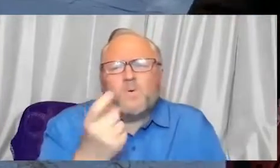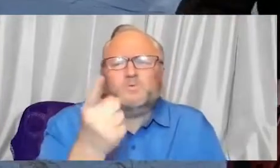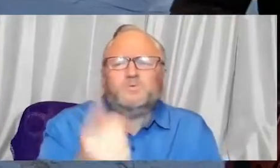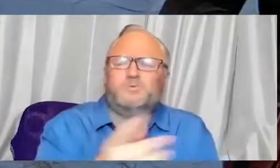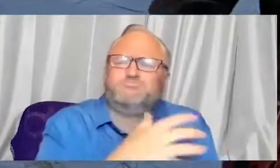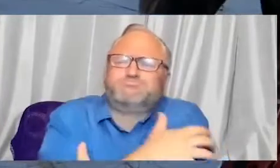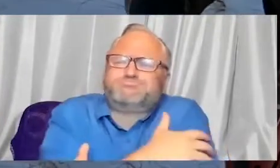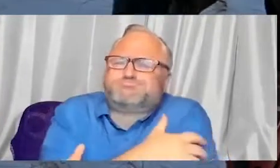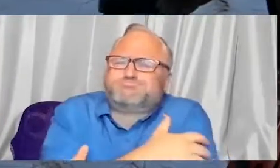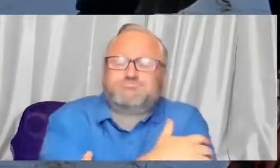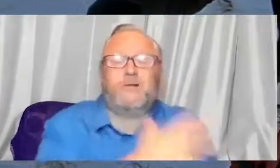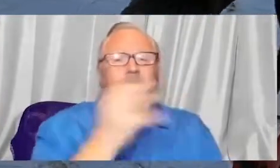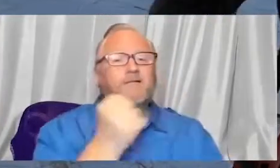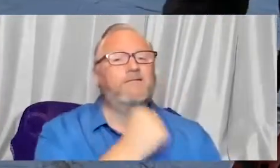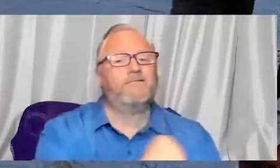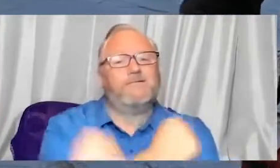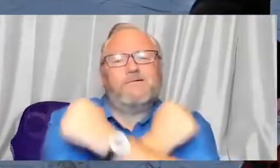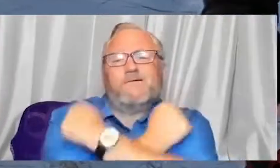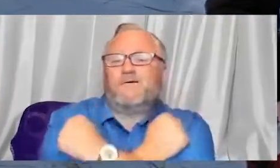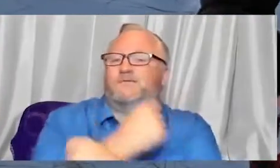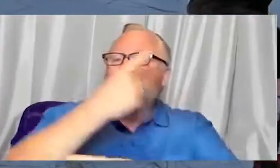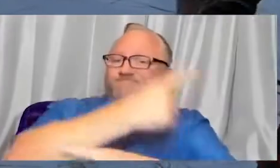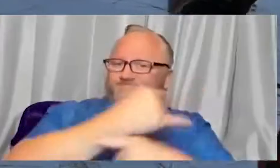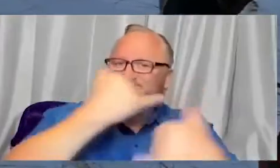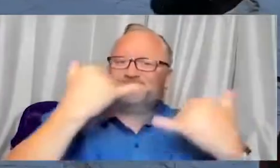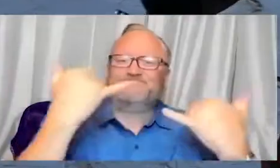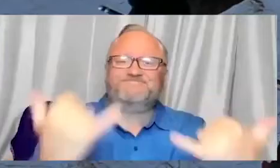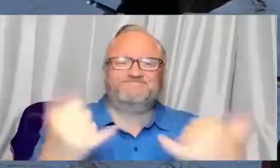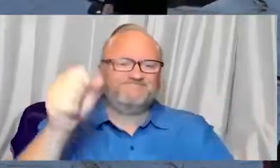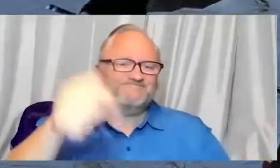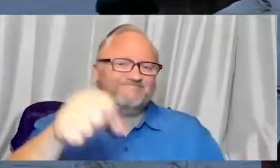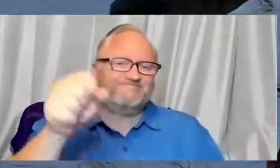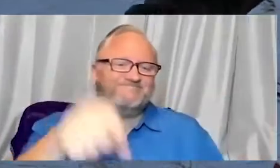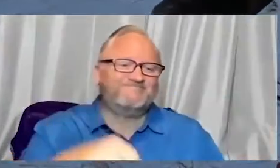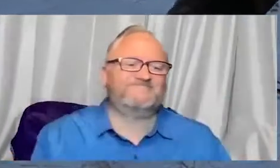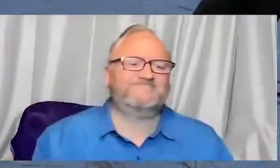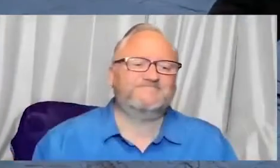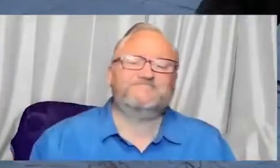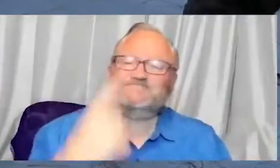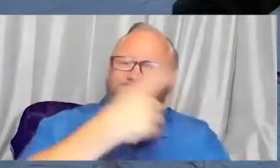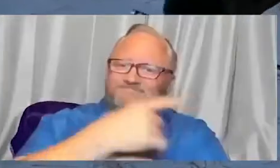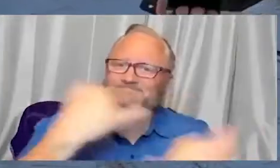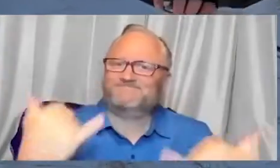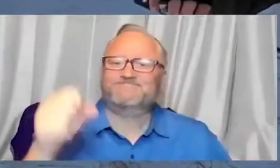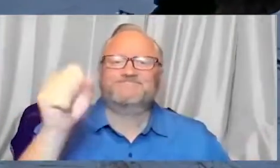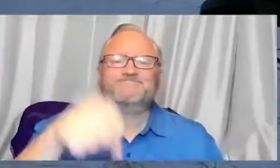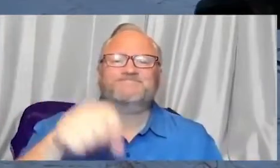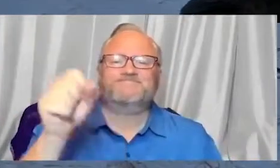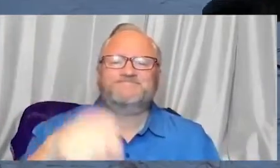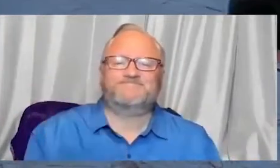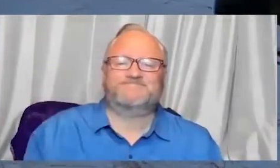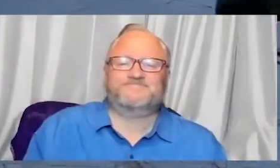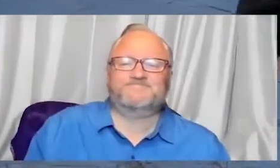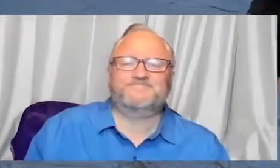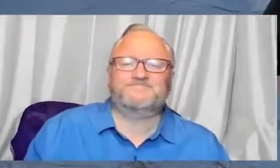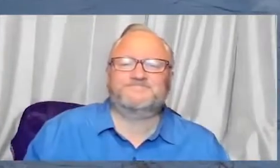in love on this day. On this day.